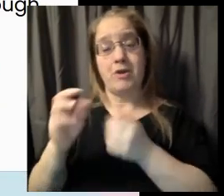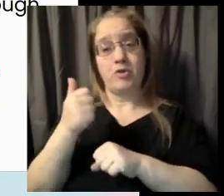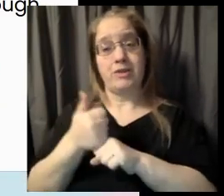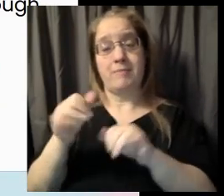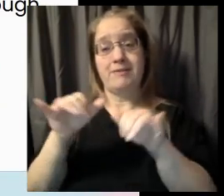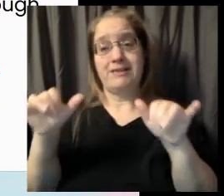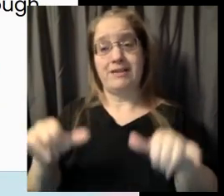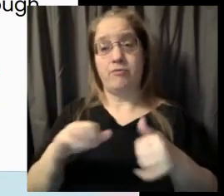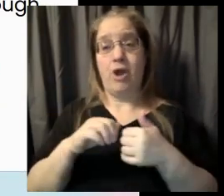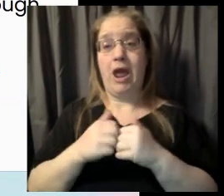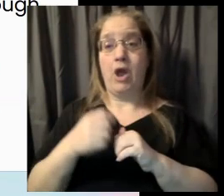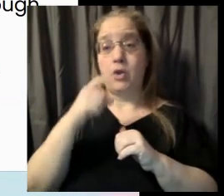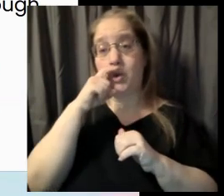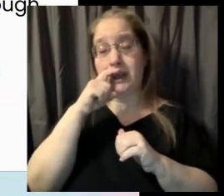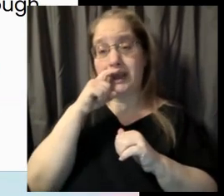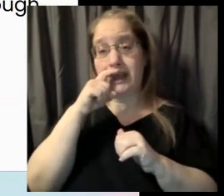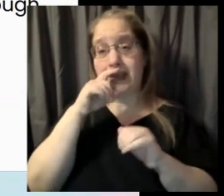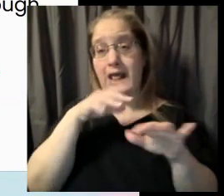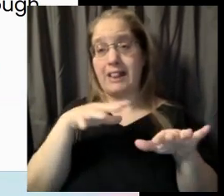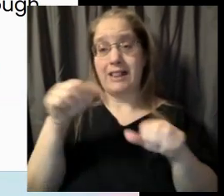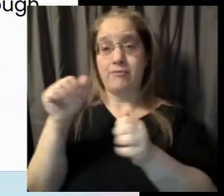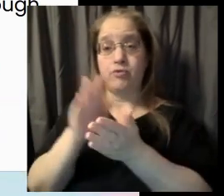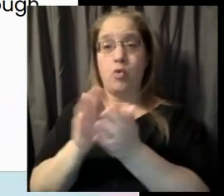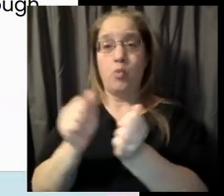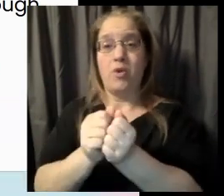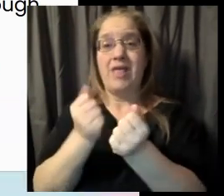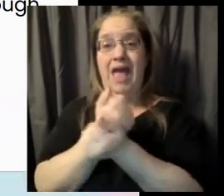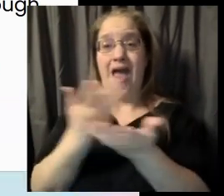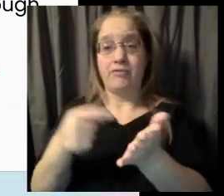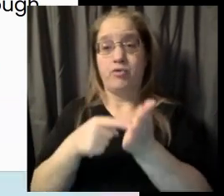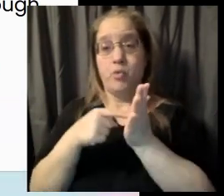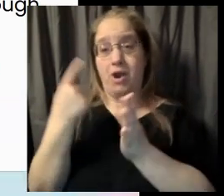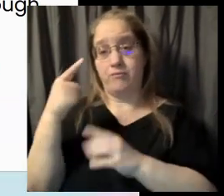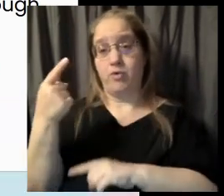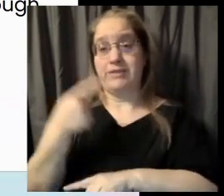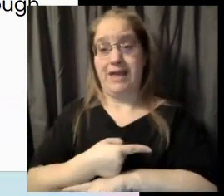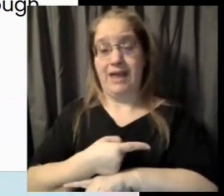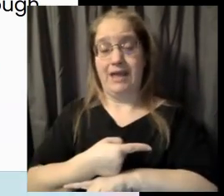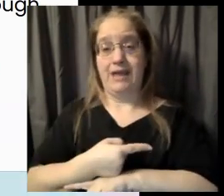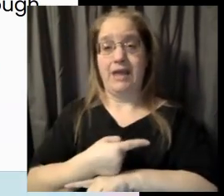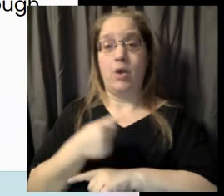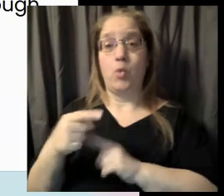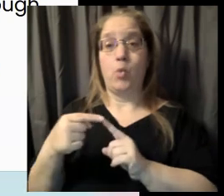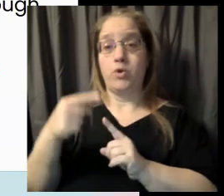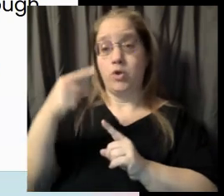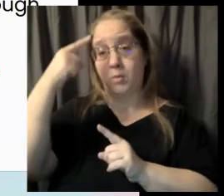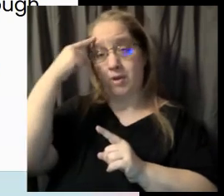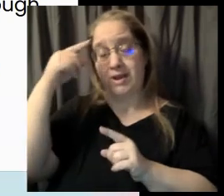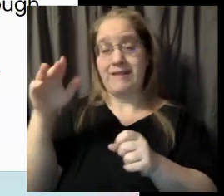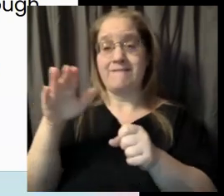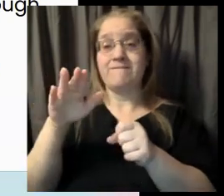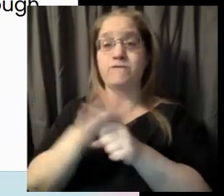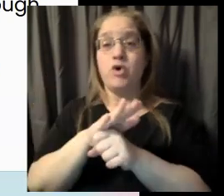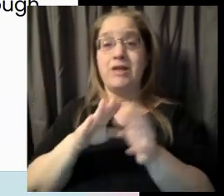your child leaves for school with all the materials they need for the day. And even when our brain is fully developed, that doesn't mean our